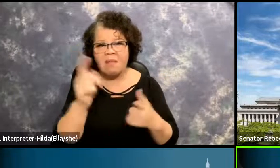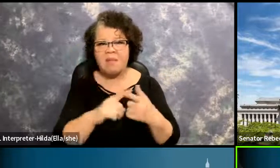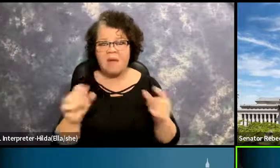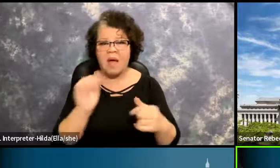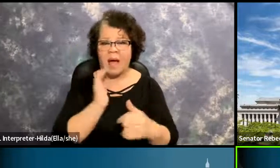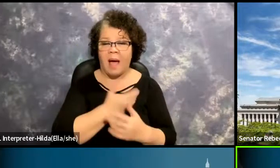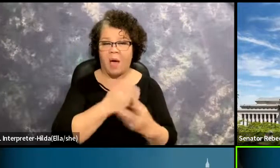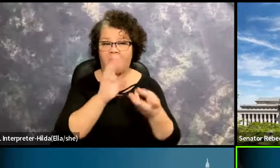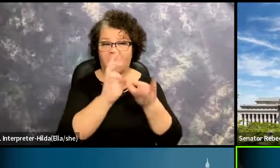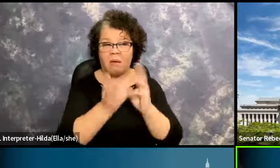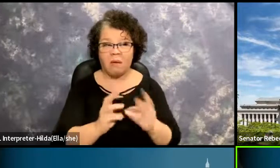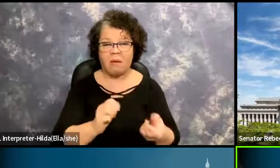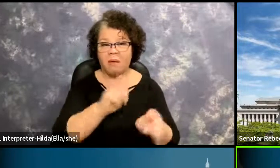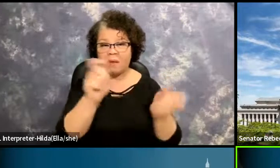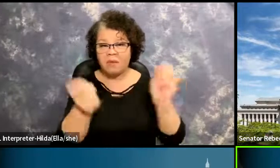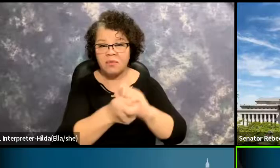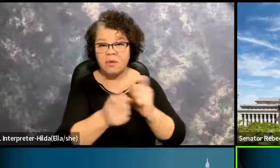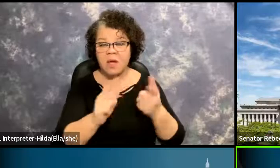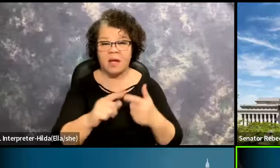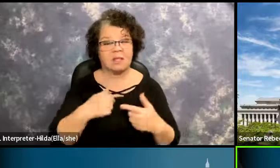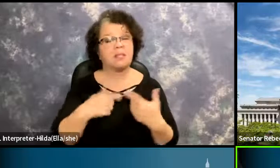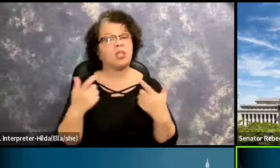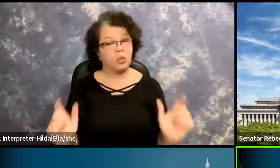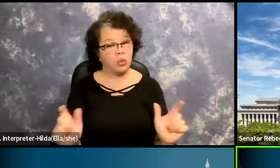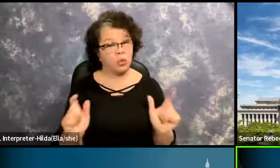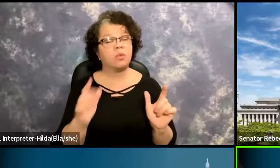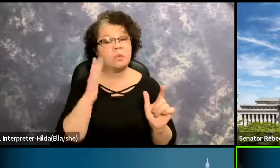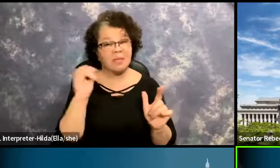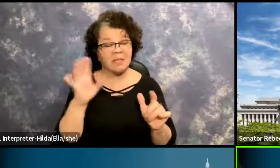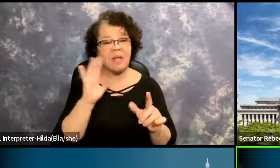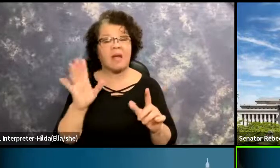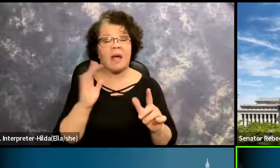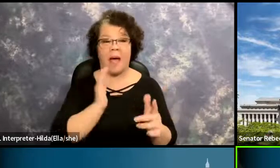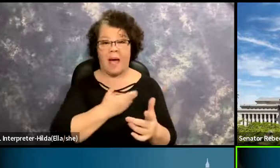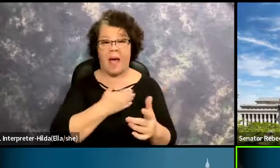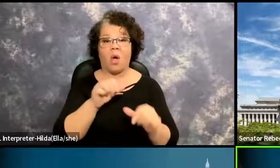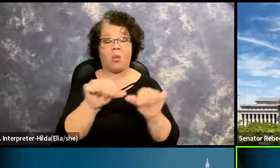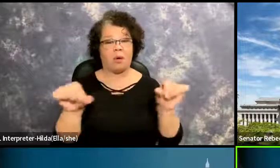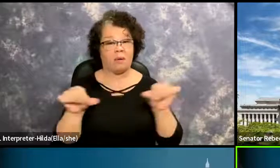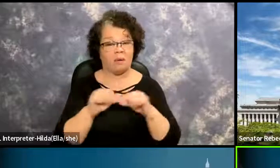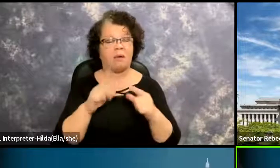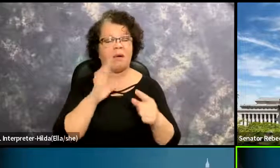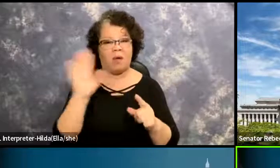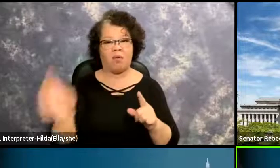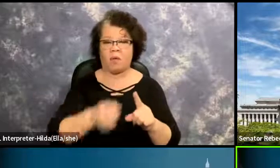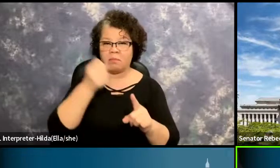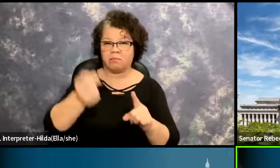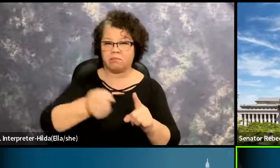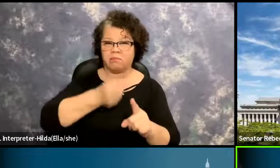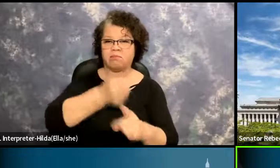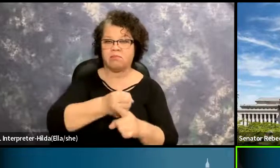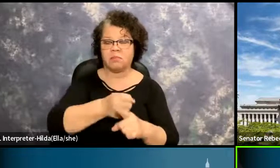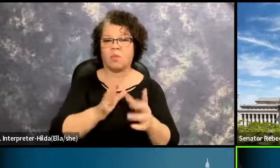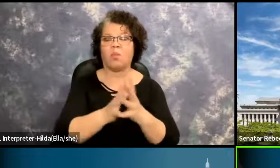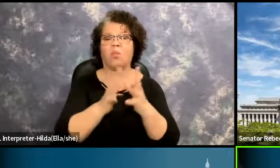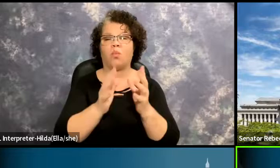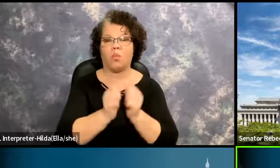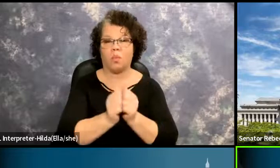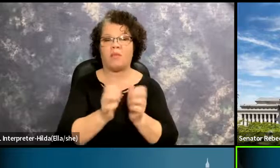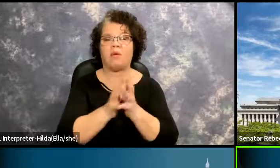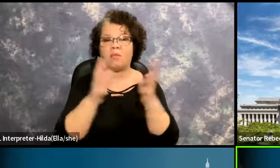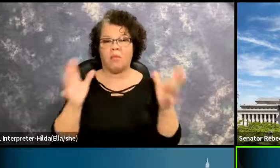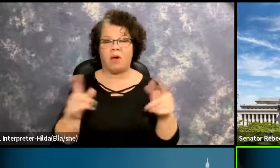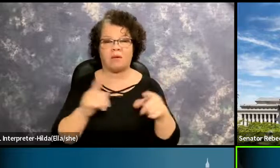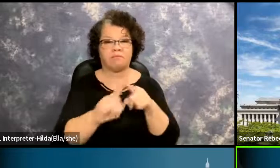a district like ours that's been so disproportionately impacted by a whole number of intersectional issues in regards to that